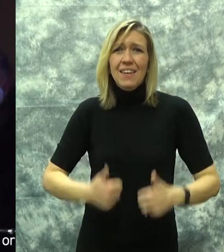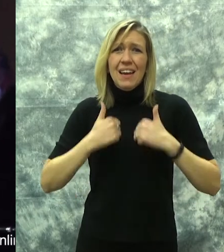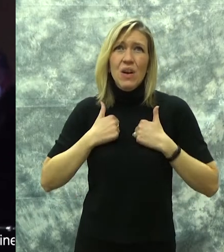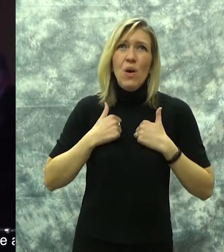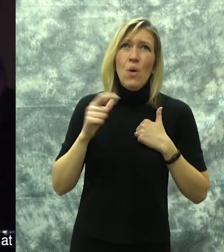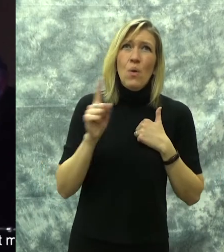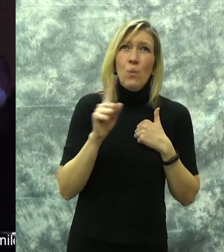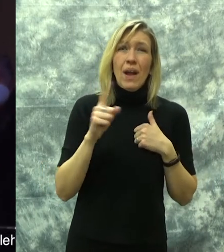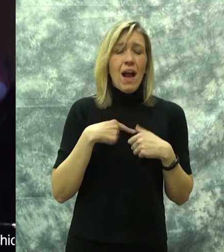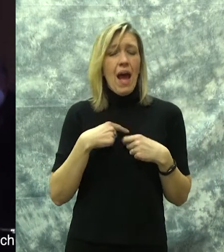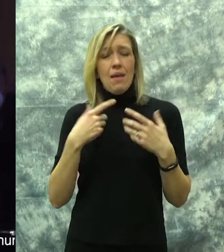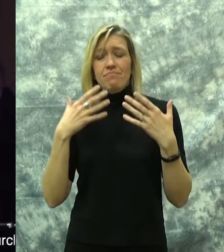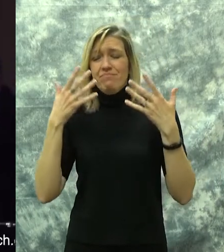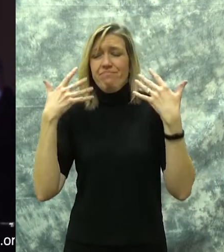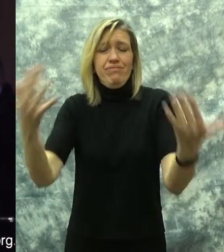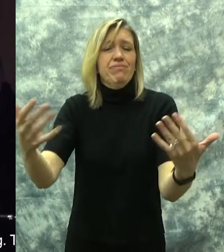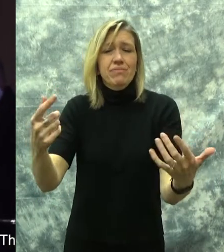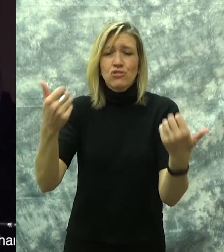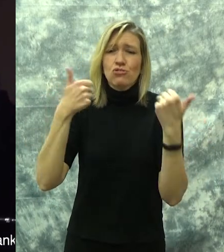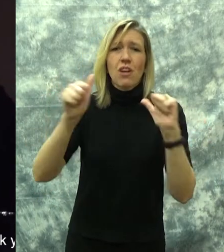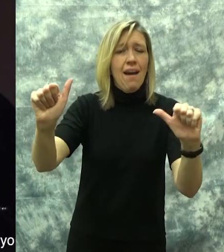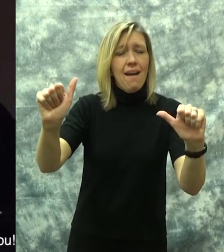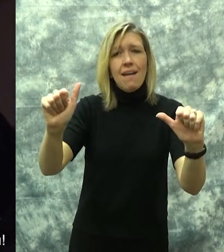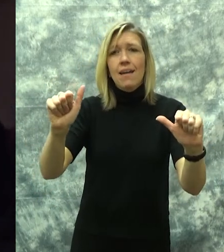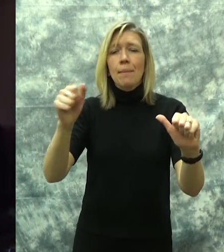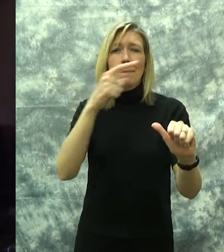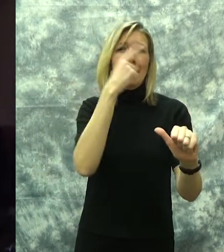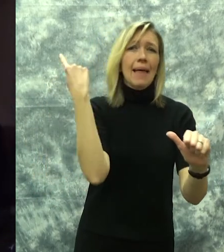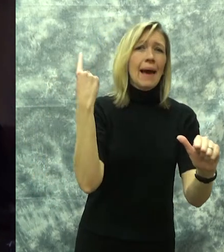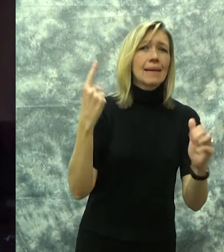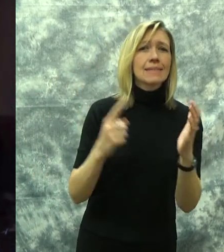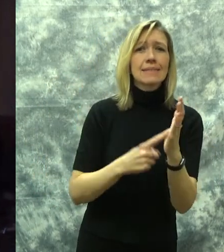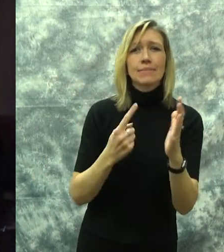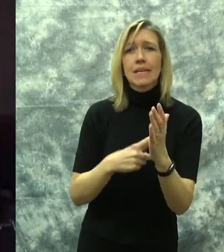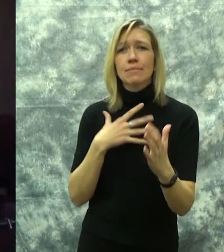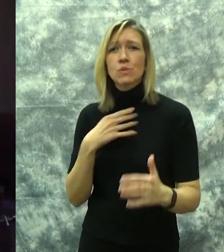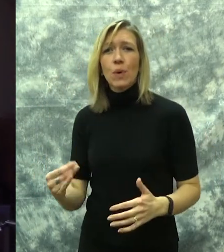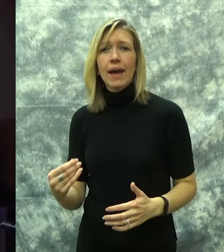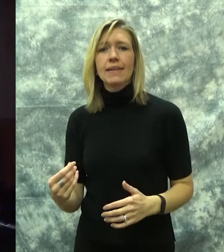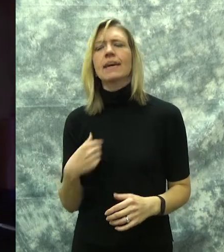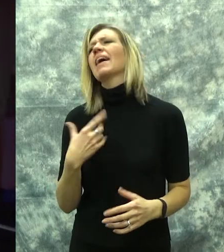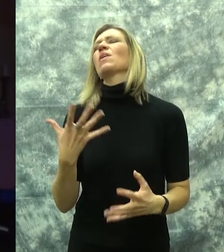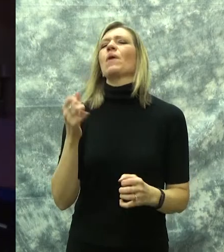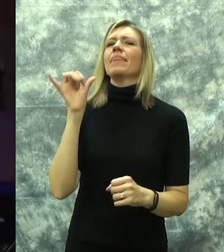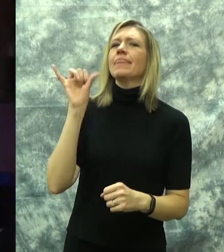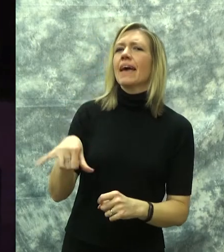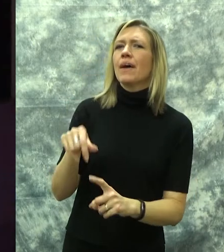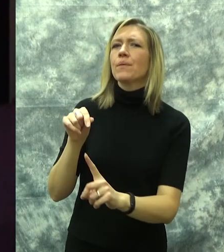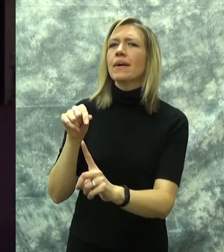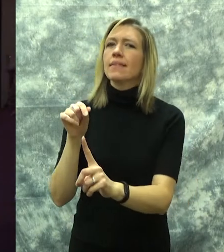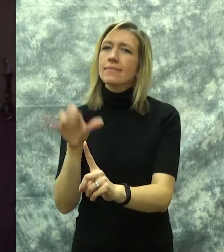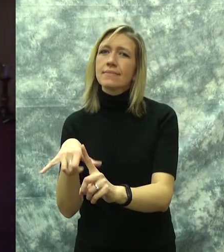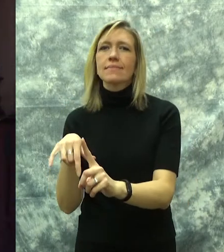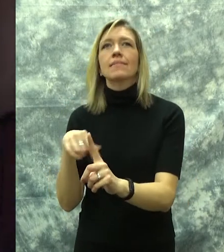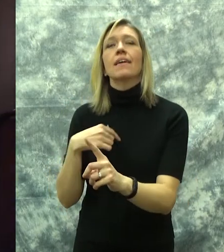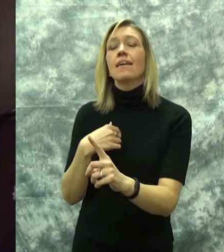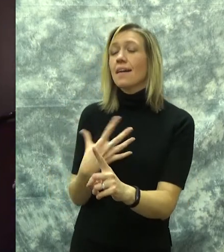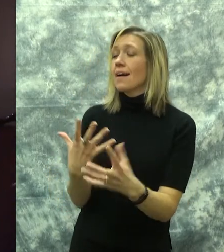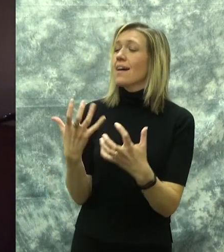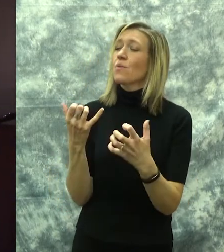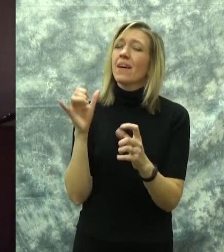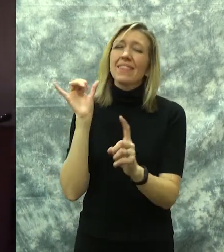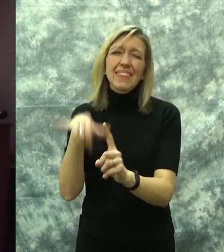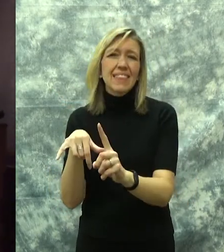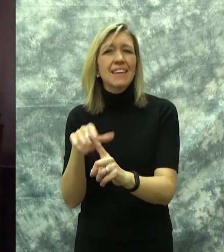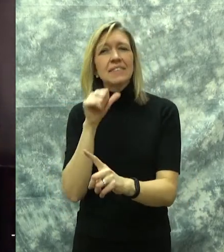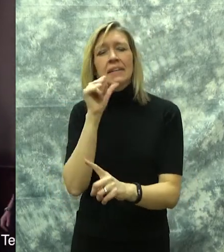flying blind and black is sometimes white as well. I want that one, that one. Not some